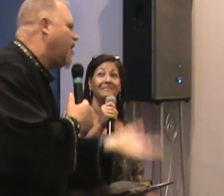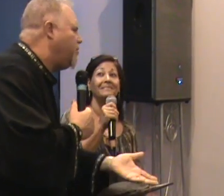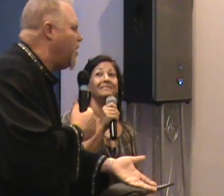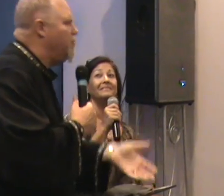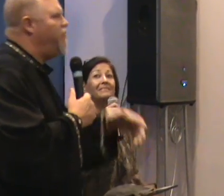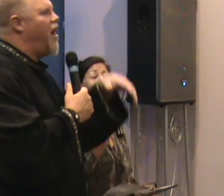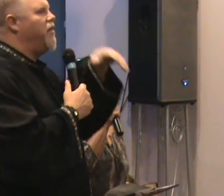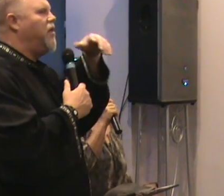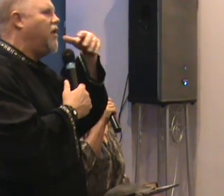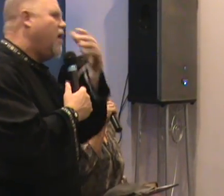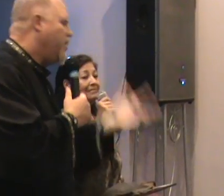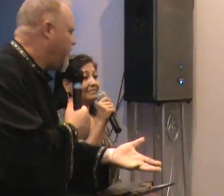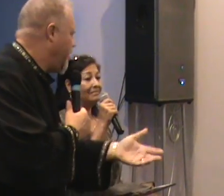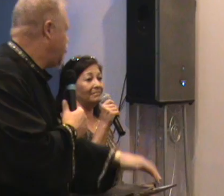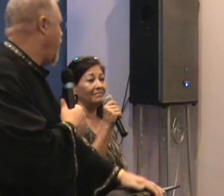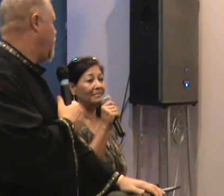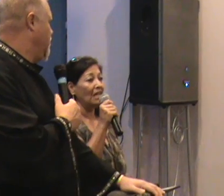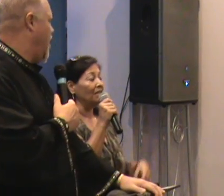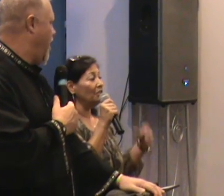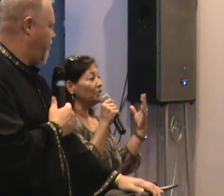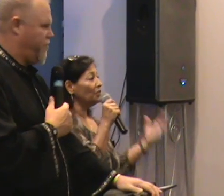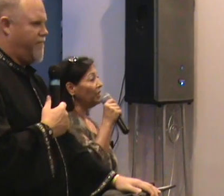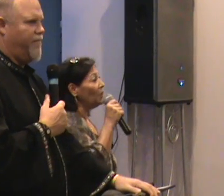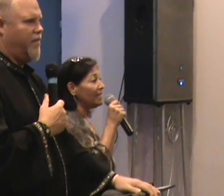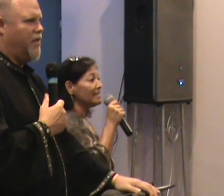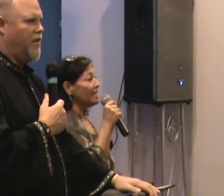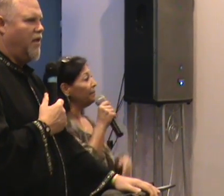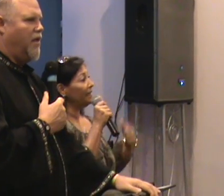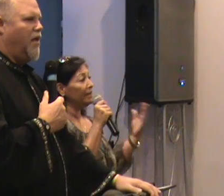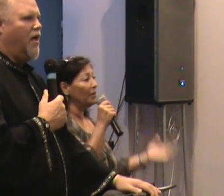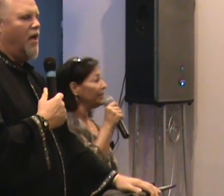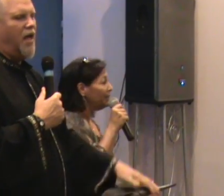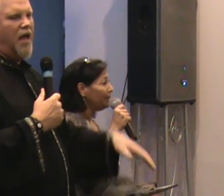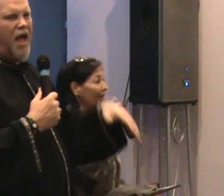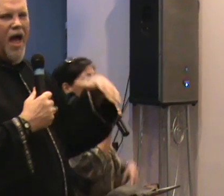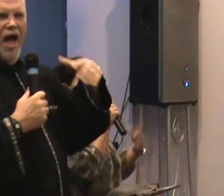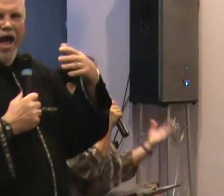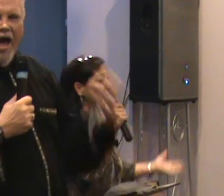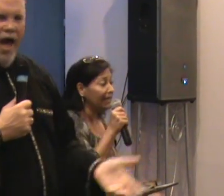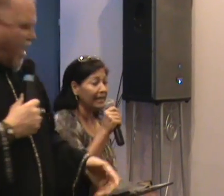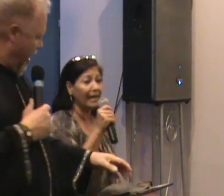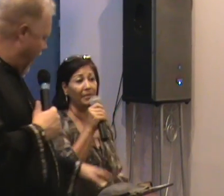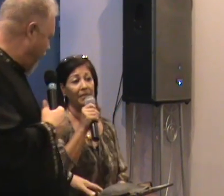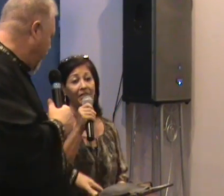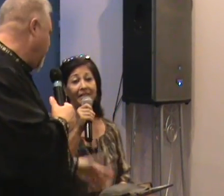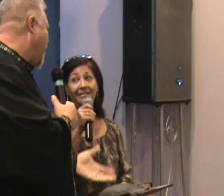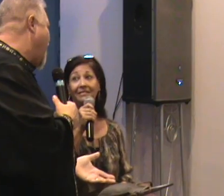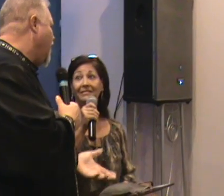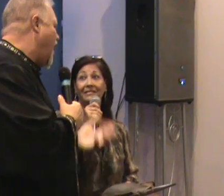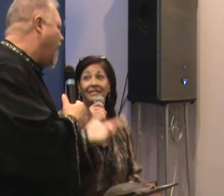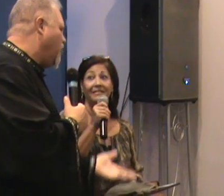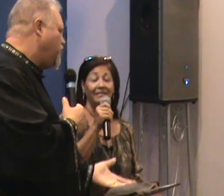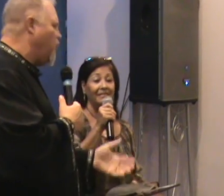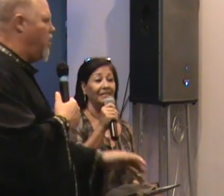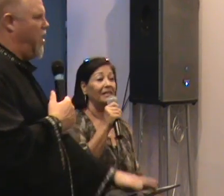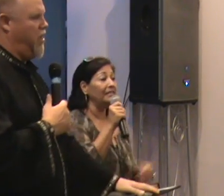done the same thing that my father did. Nothing has changed in my life. Yo estoy igual que siempre, igual que mi papá. Nunca nada cambió. I read the Bible.